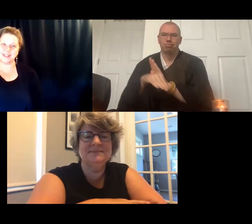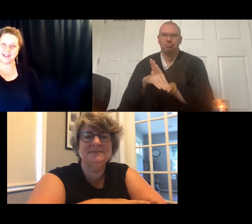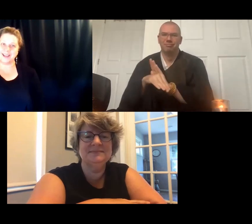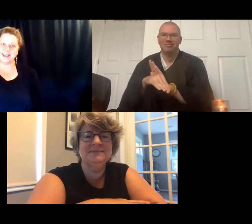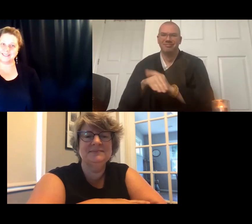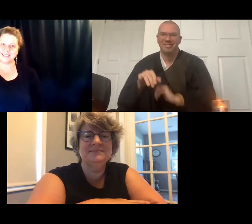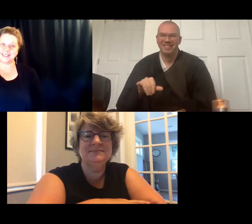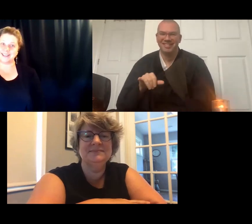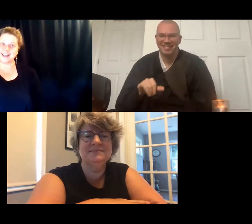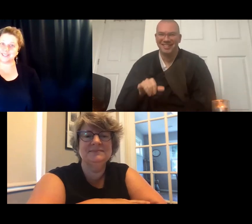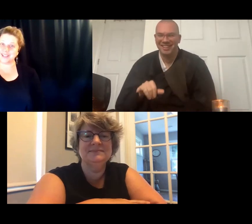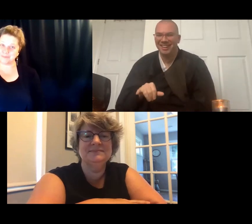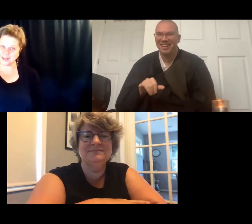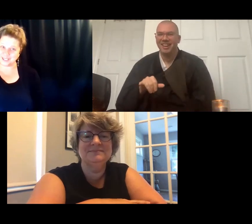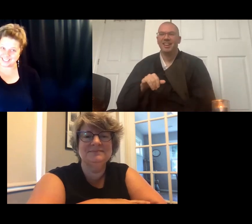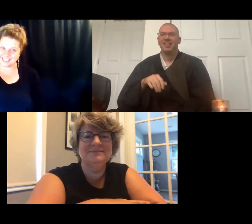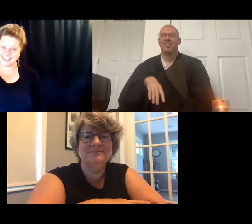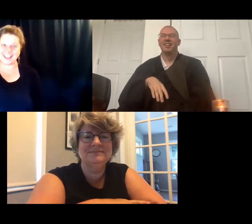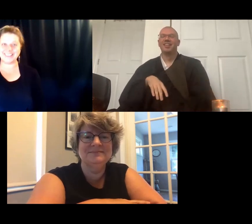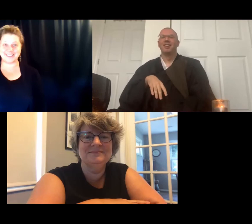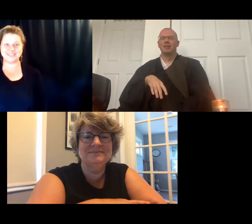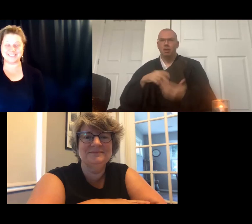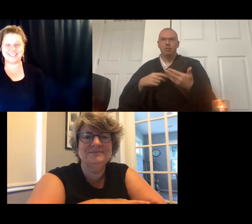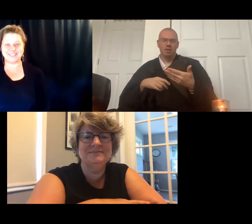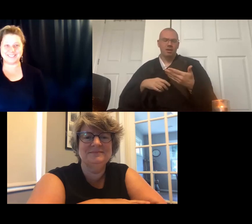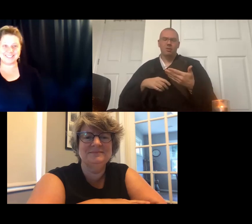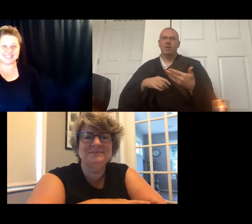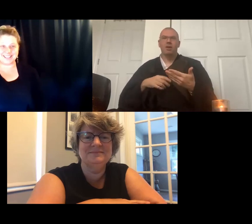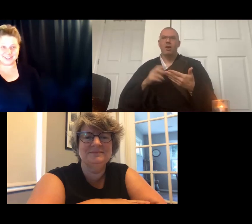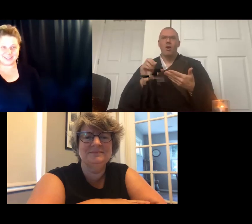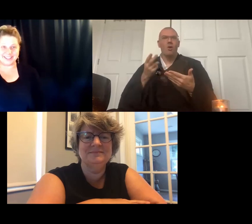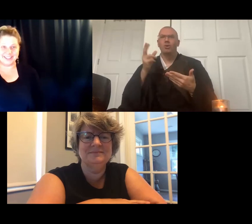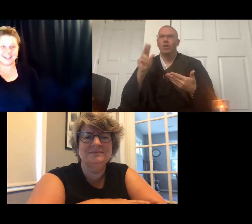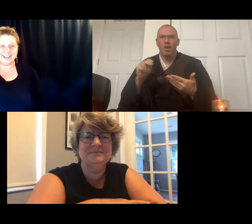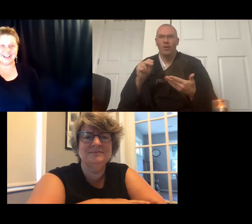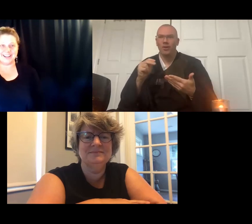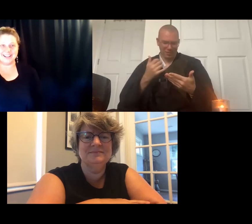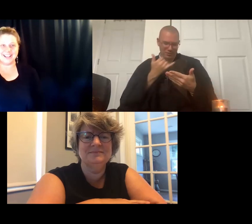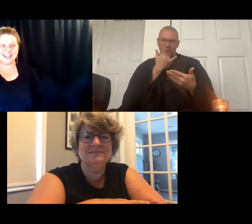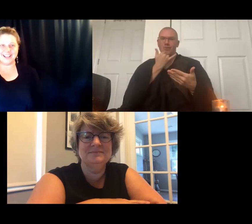people said that it actually got worse. And I thought that was an interesting discovery.